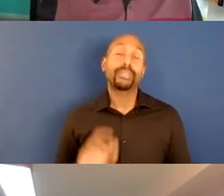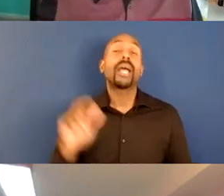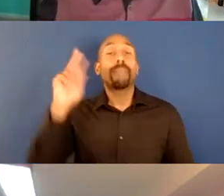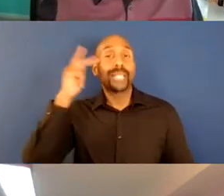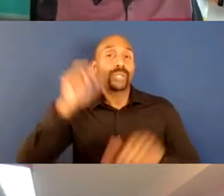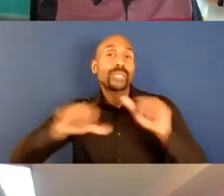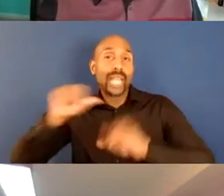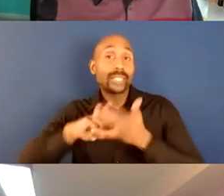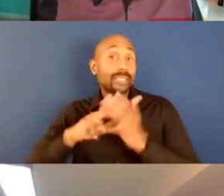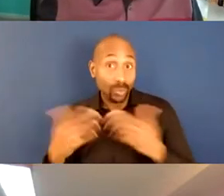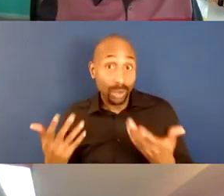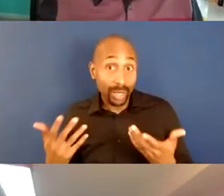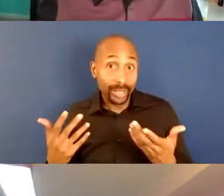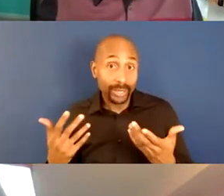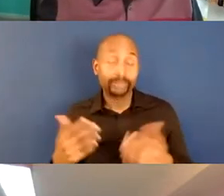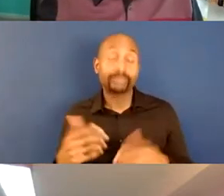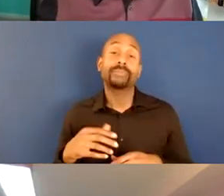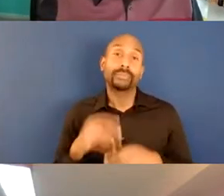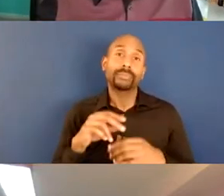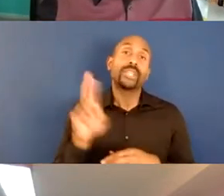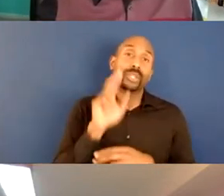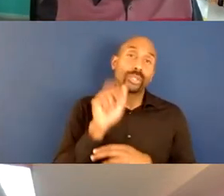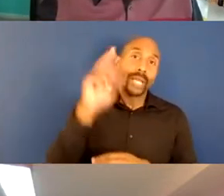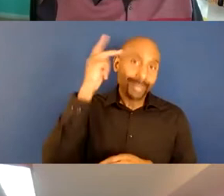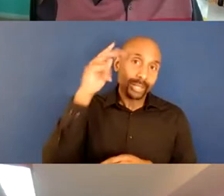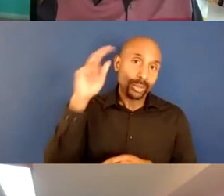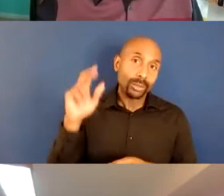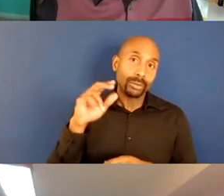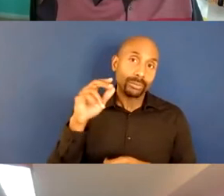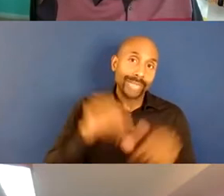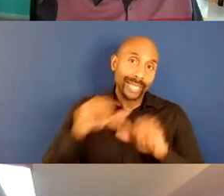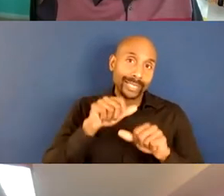political science in the US, that you end up studying US political science. And so